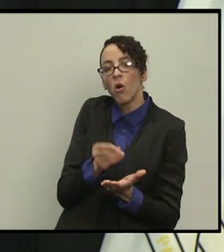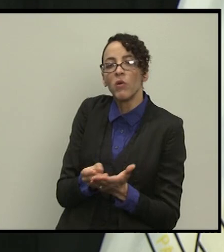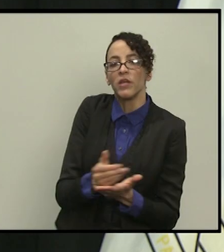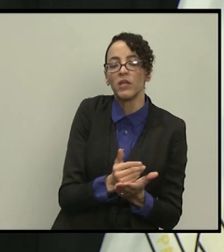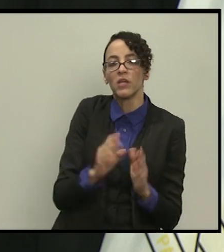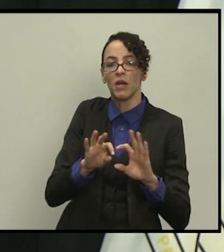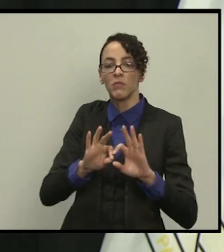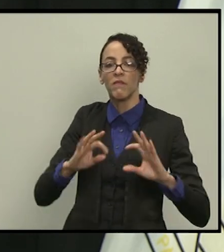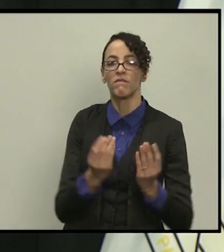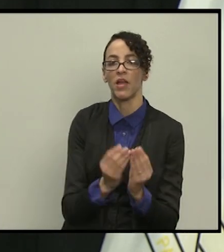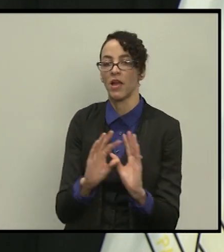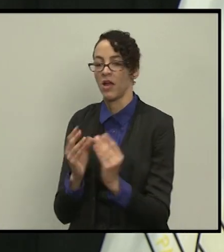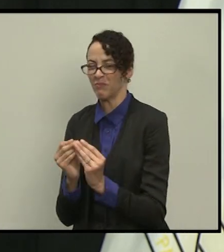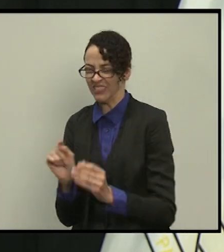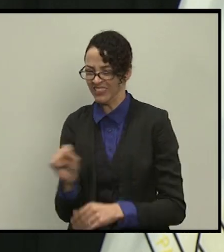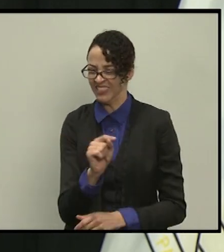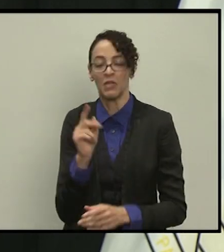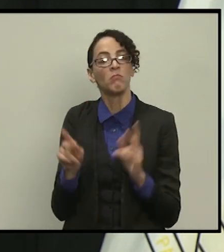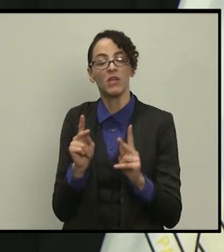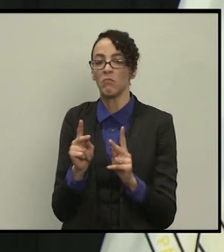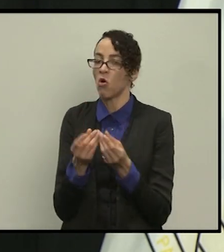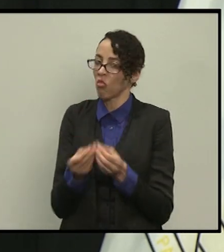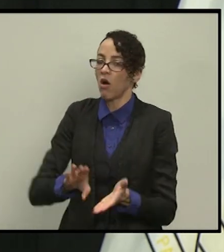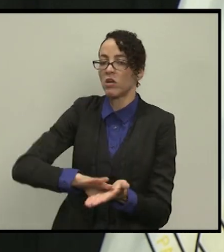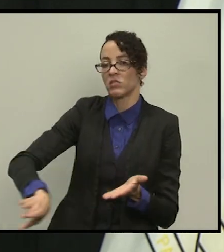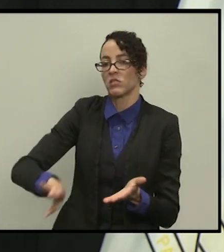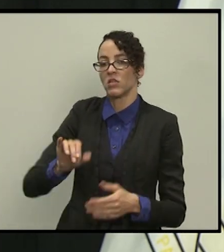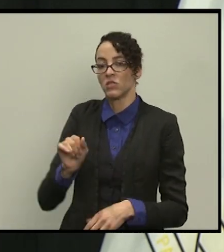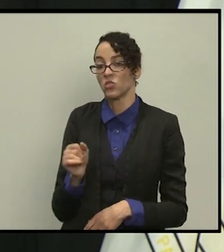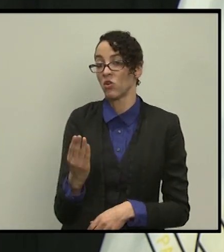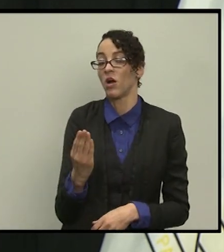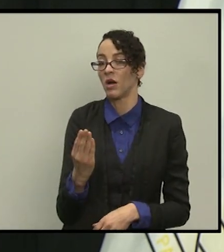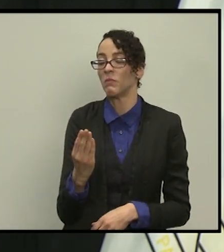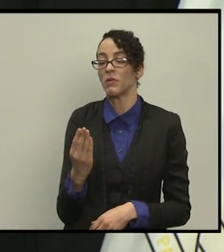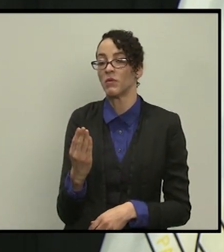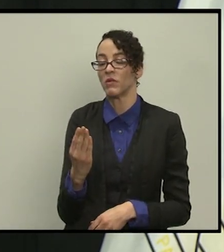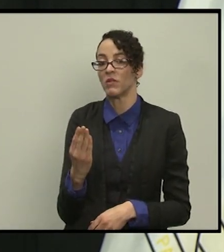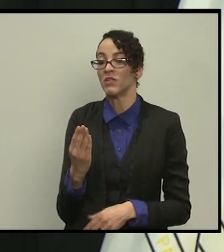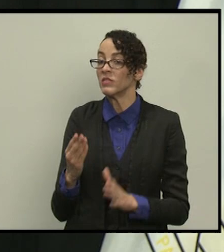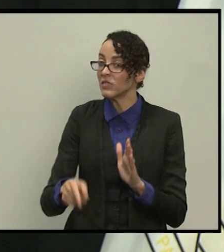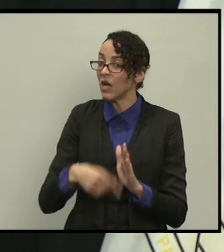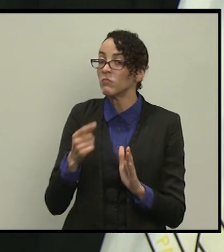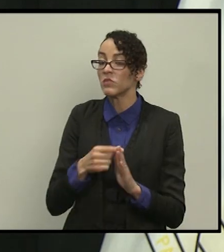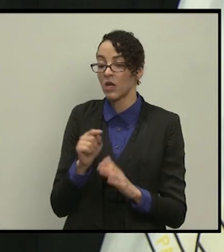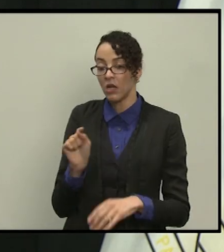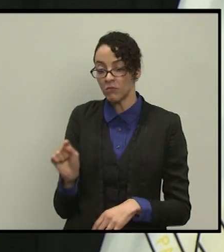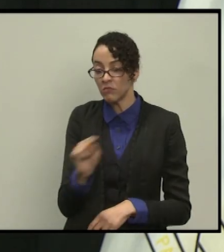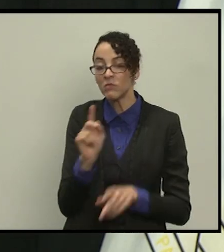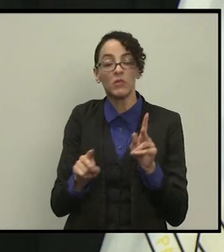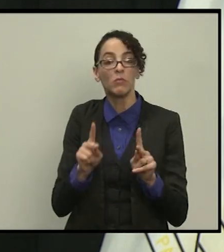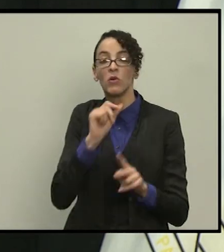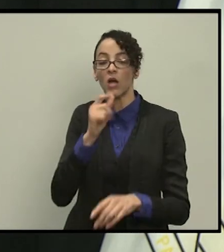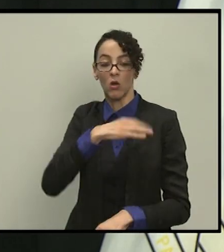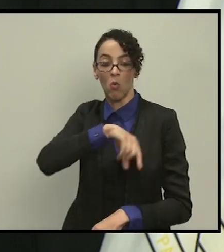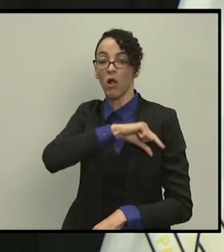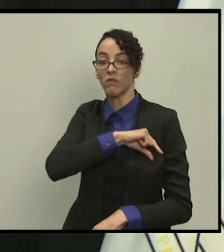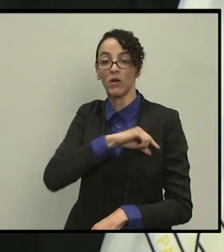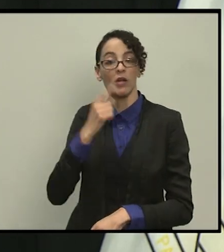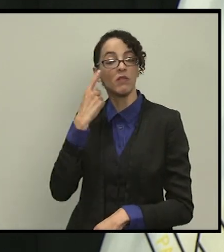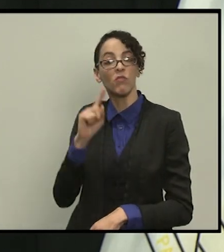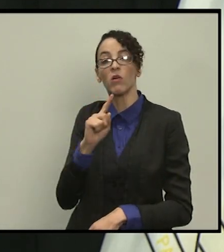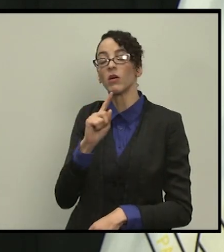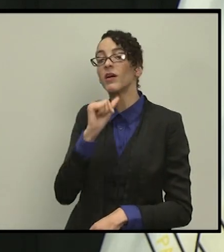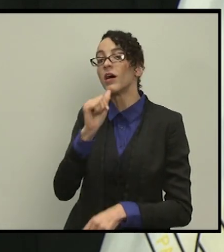lost their jobs, where in some cases they may not qualify for unemployment insurance, where